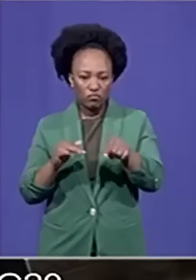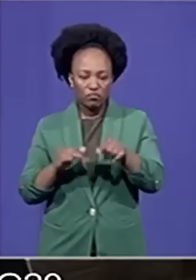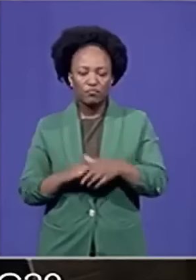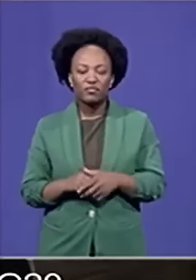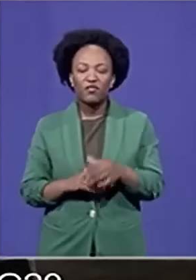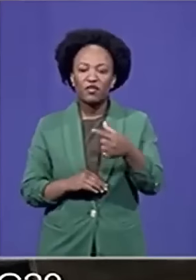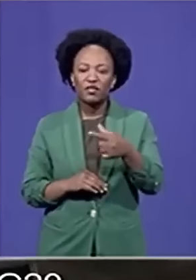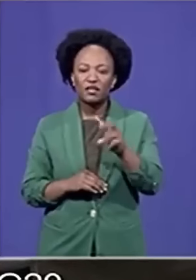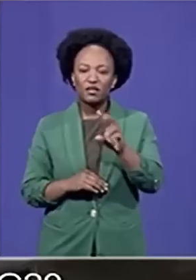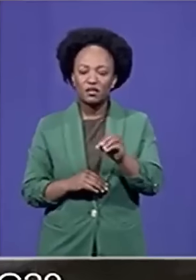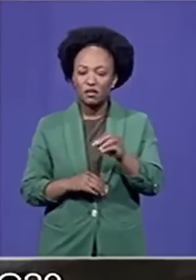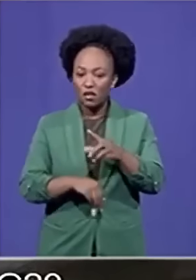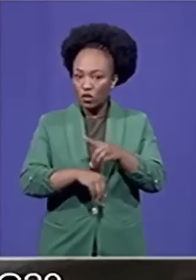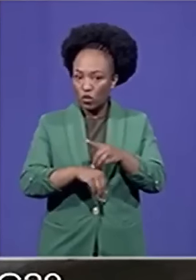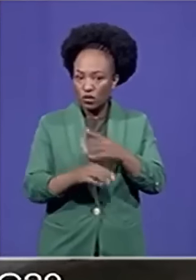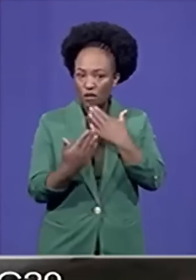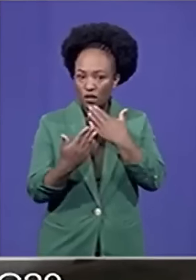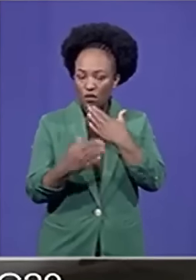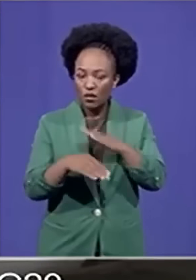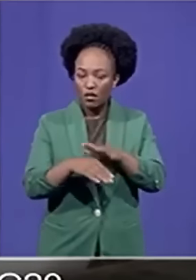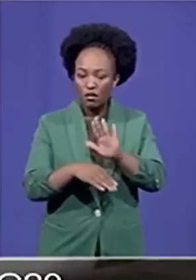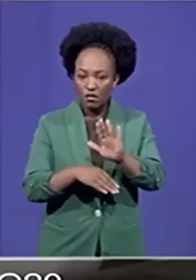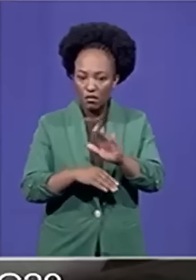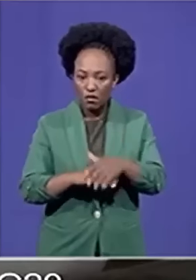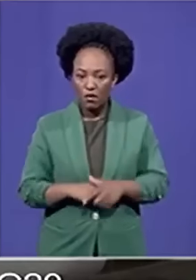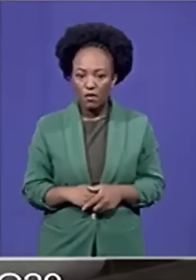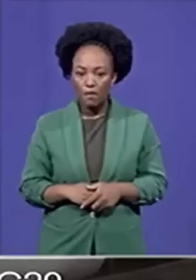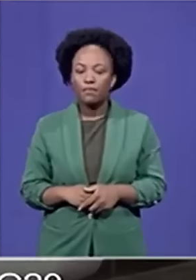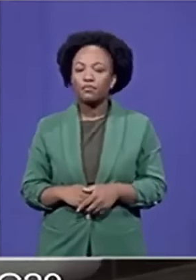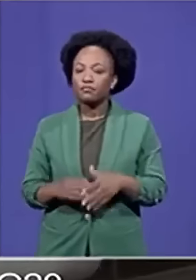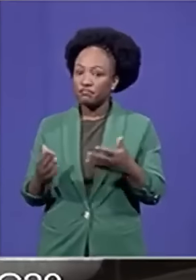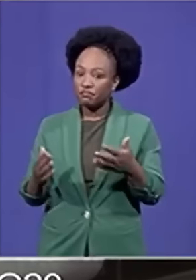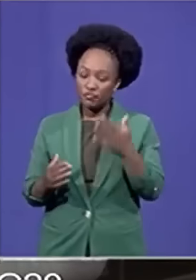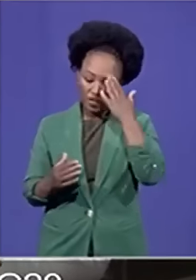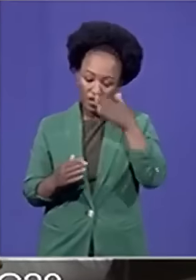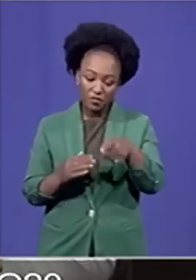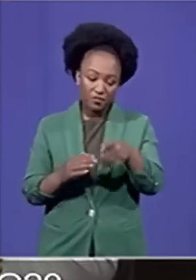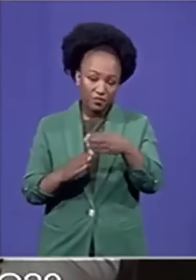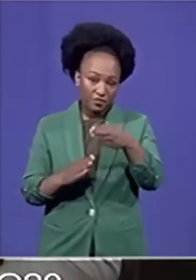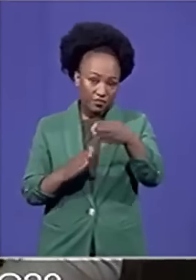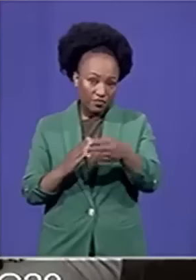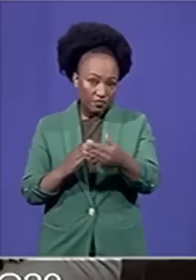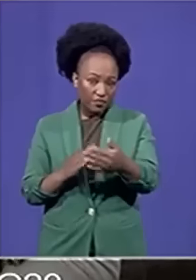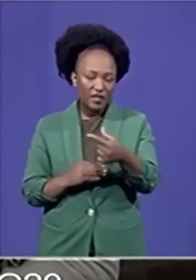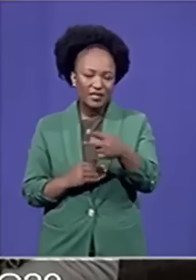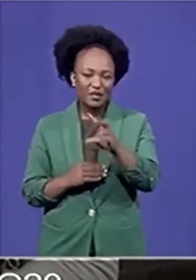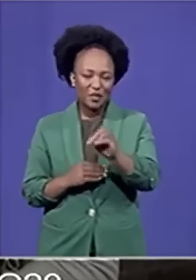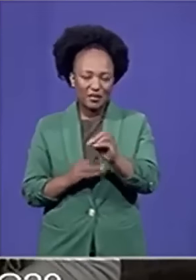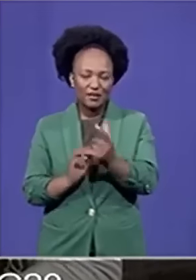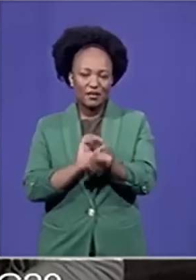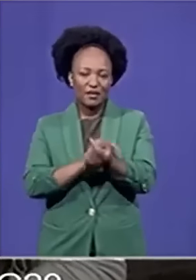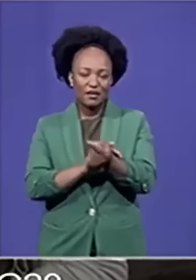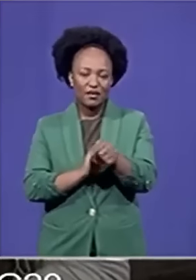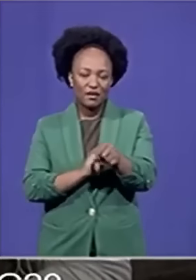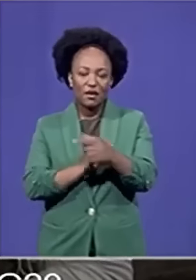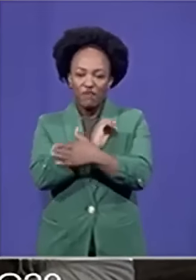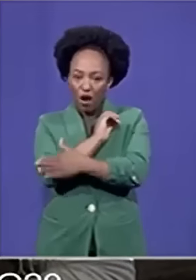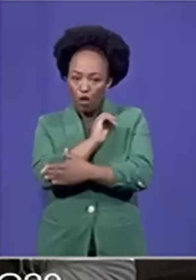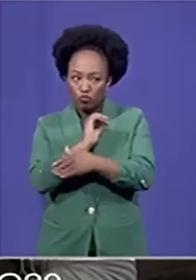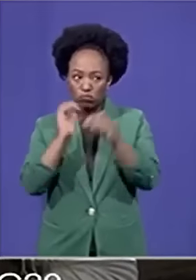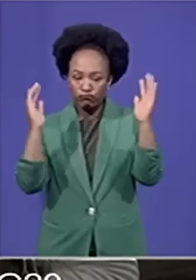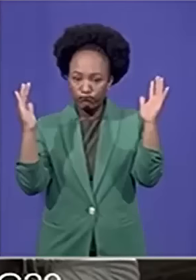sa G20. Dr. re lebohela nako ya hao jwale ka ha re tseba hore mafelong ana beke seboka se seholo sa G20 se tlabe se tshwaretswe naheng ena ya Afrika